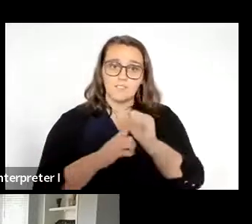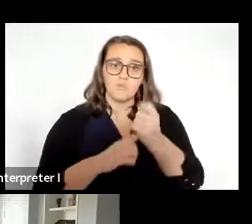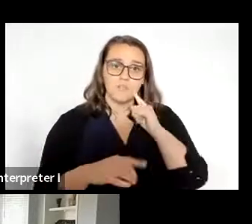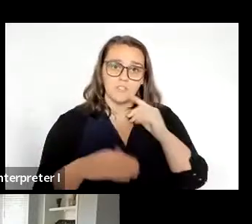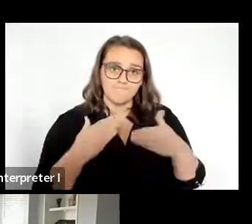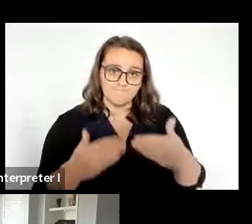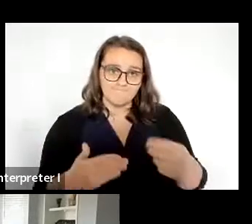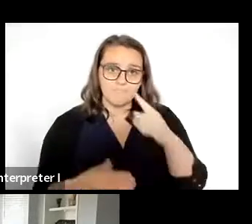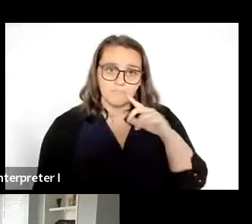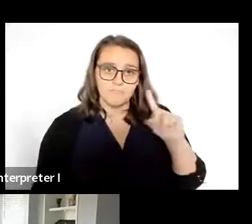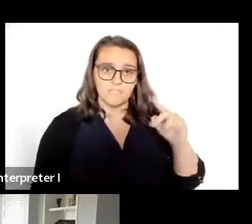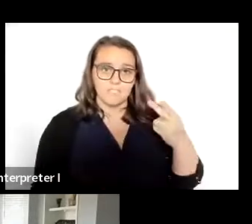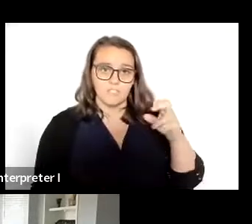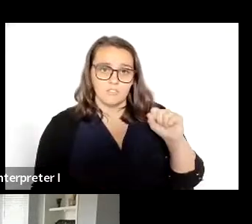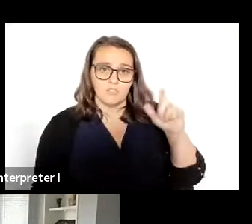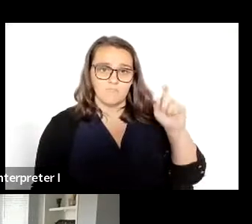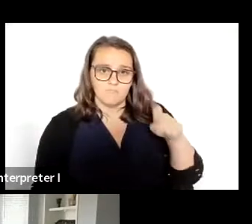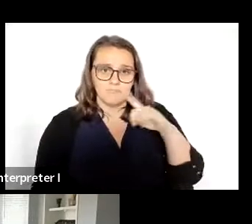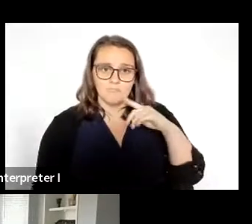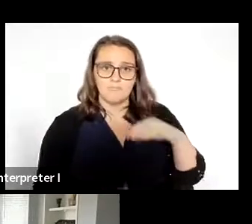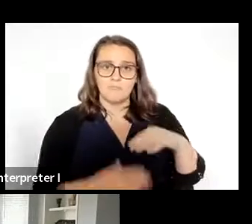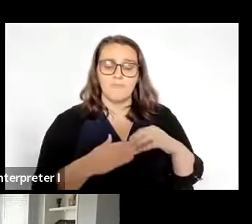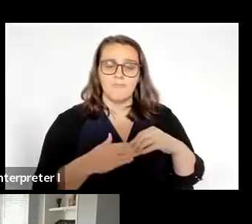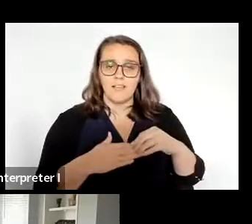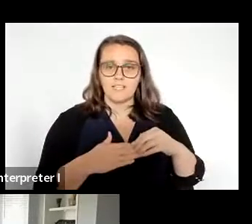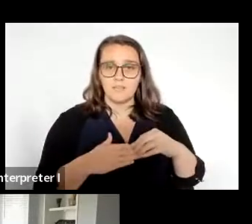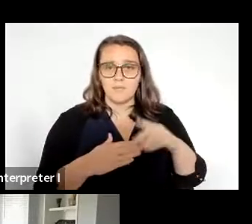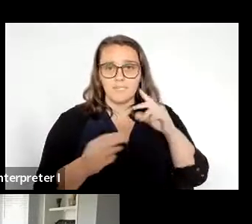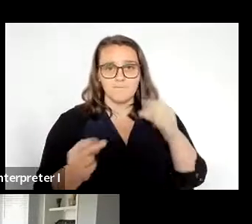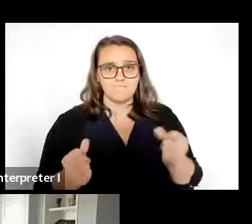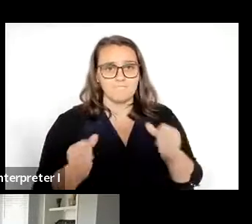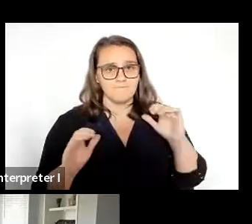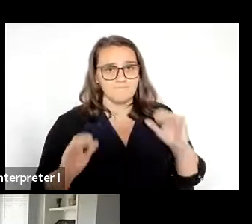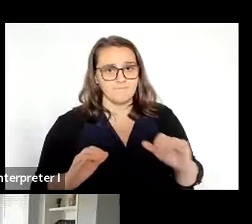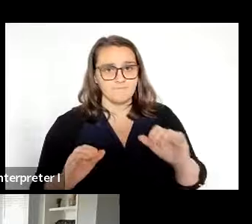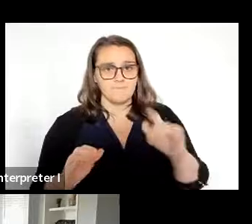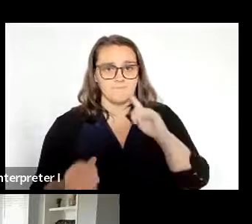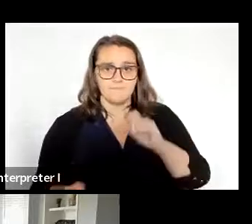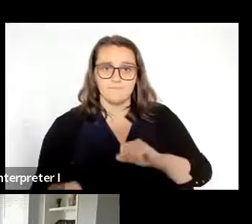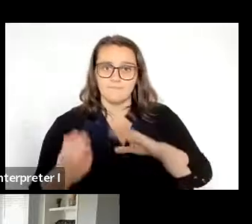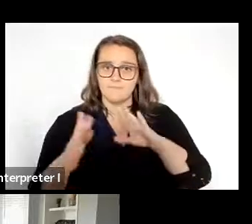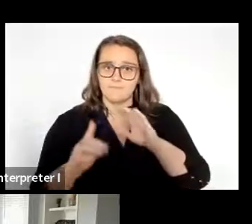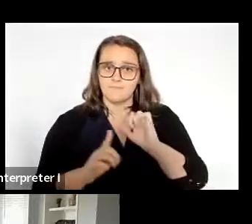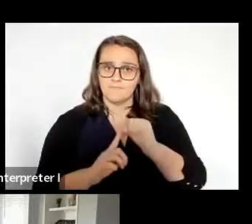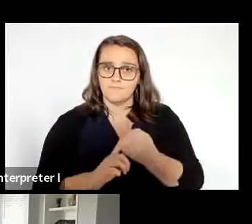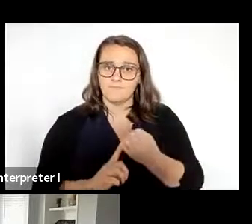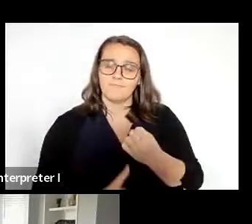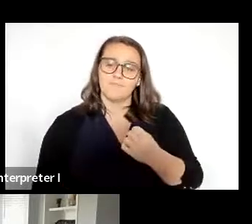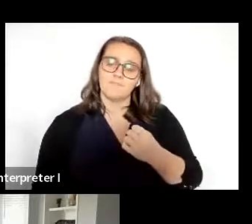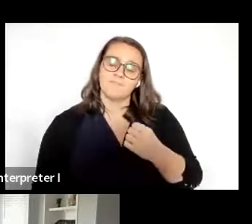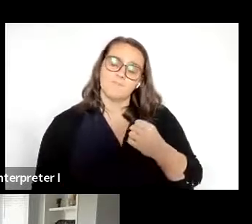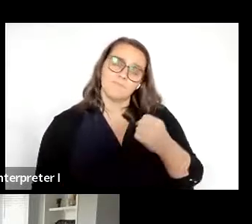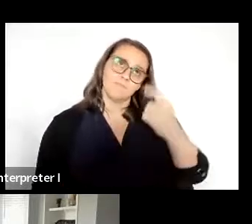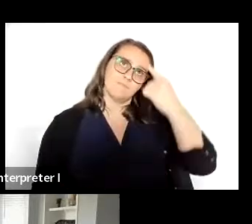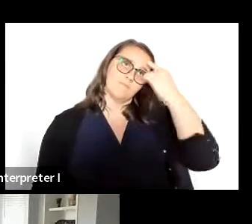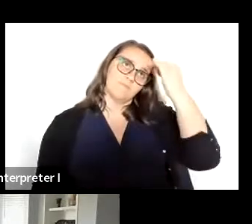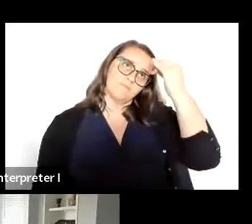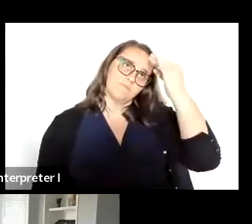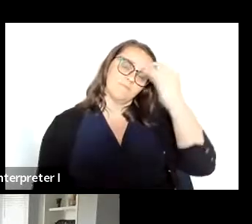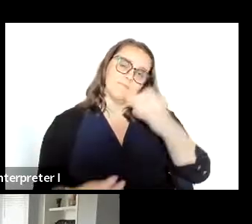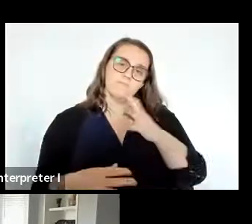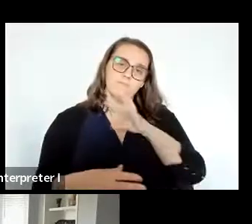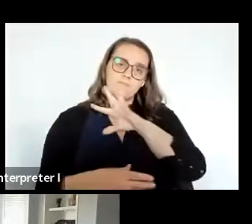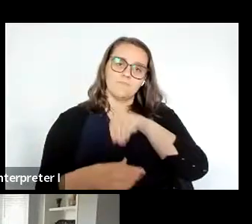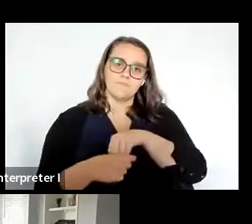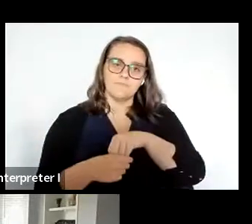DHS must have some flexibility to act immediately to address the situation while thoughtfully incorporating the critiques that